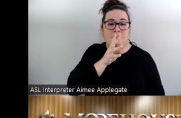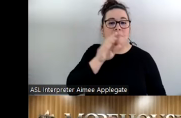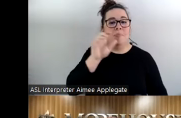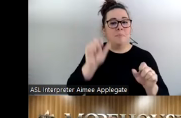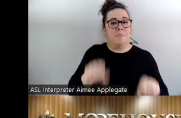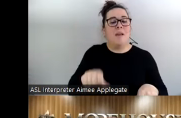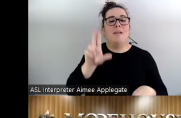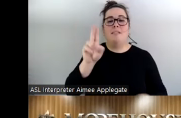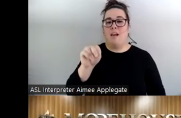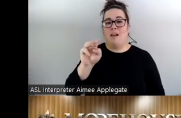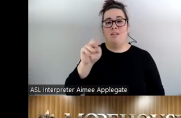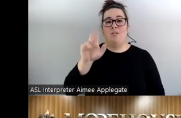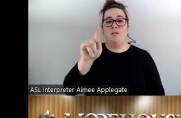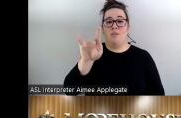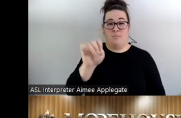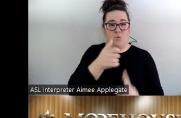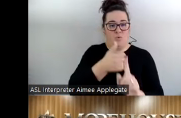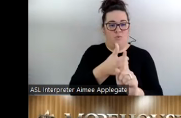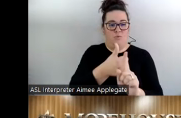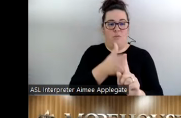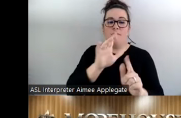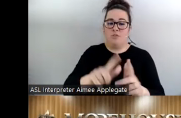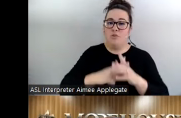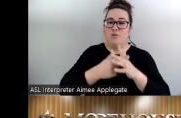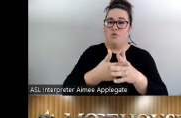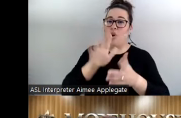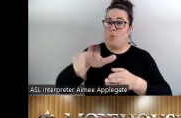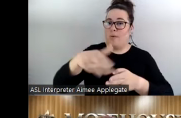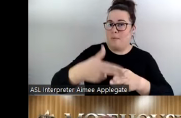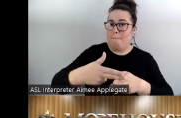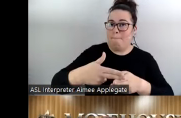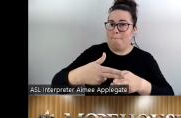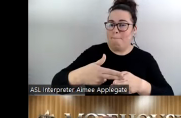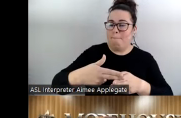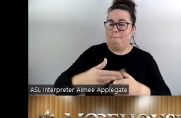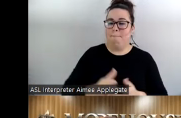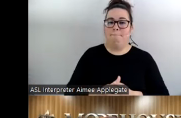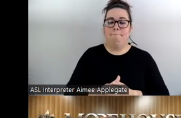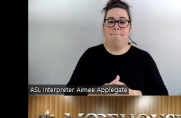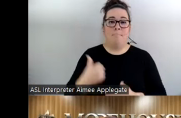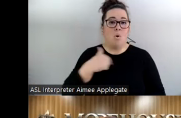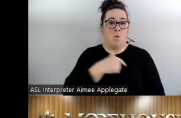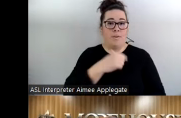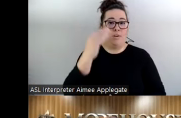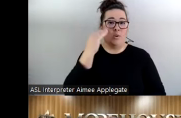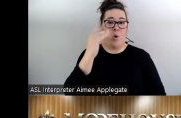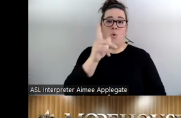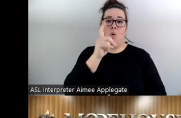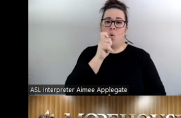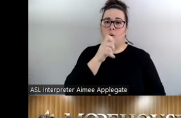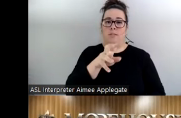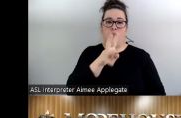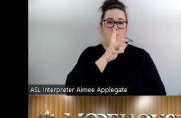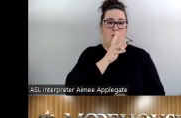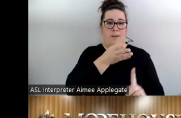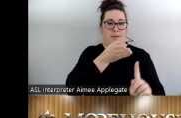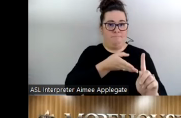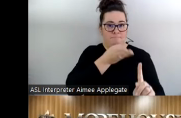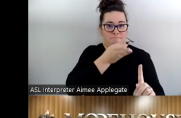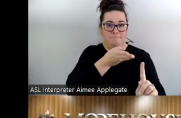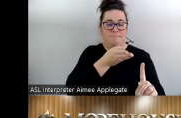yourself and begin saying your name. This will help everyone to know who's talking, especially the ASL interpreter and the